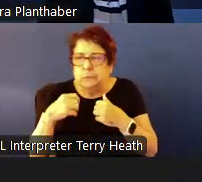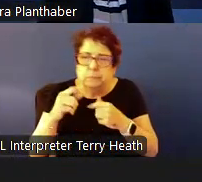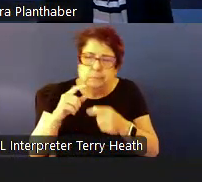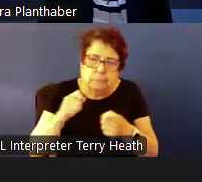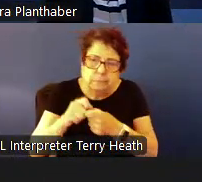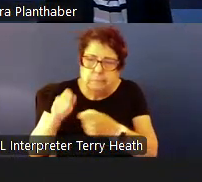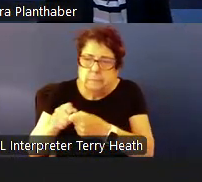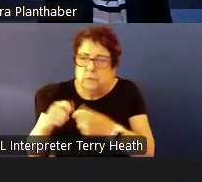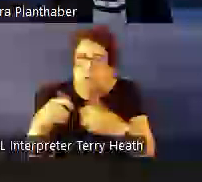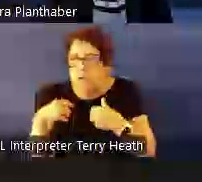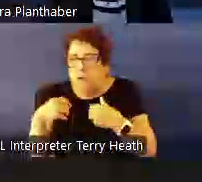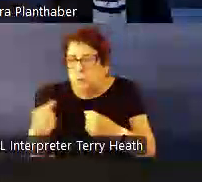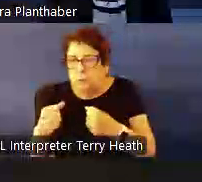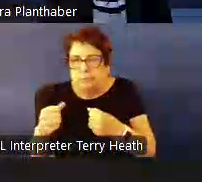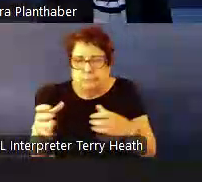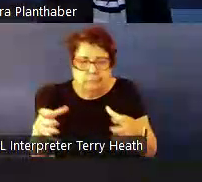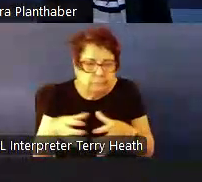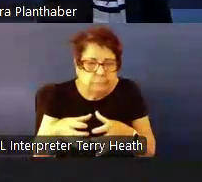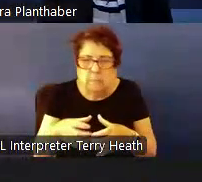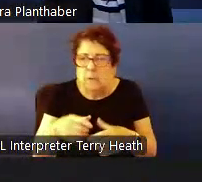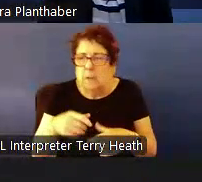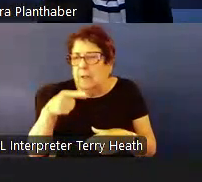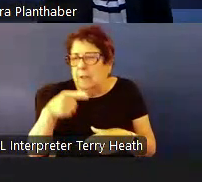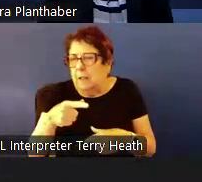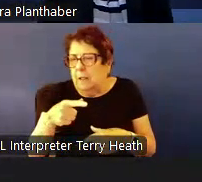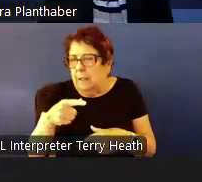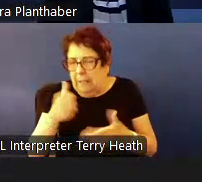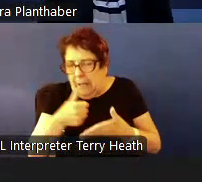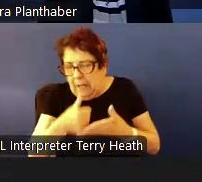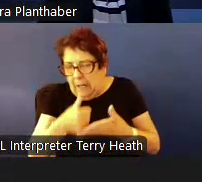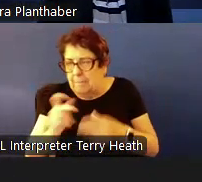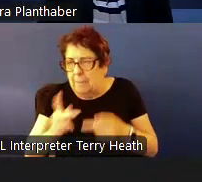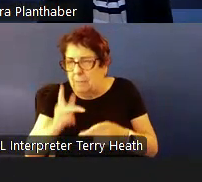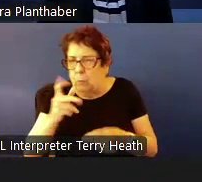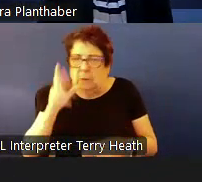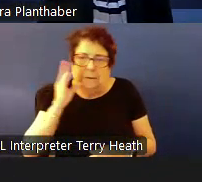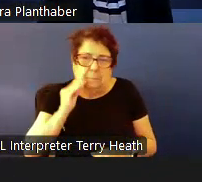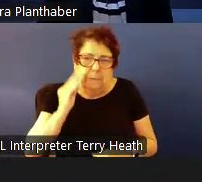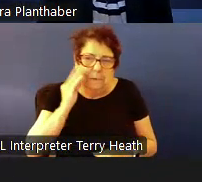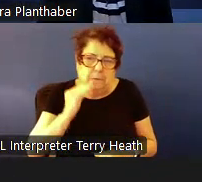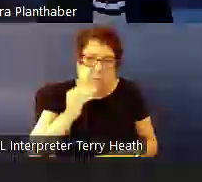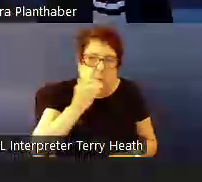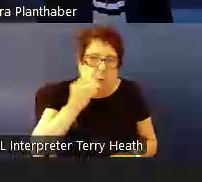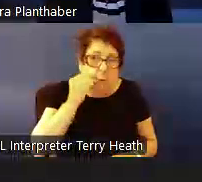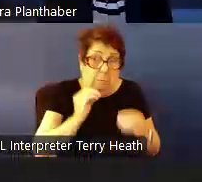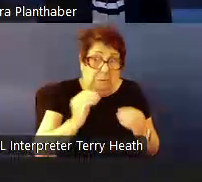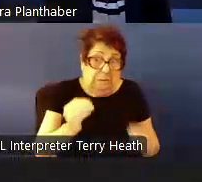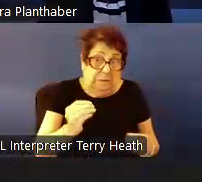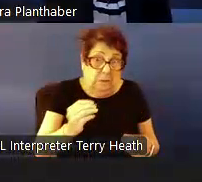experiencing housing instability or homelessness. And finally, I'm just going to reiterate something that Annette